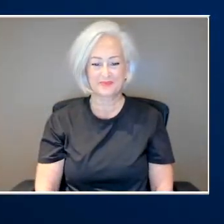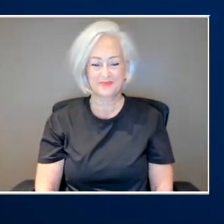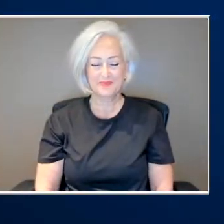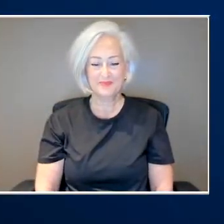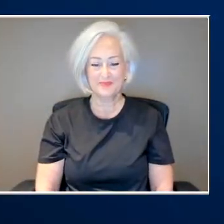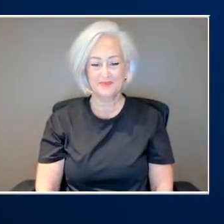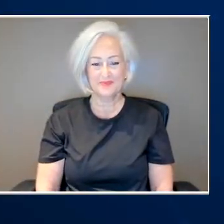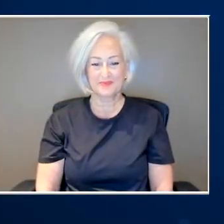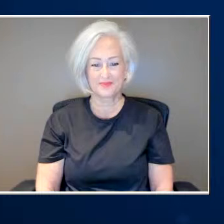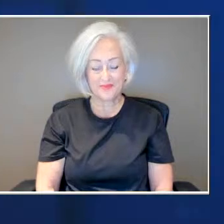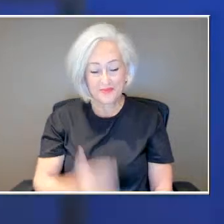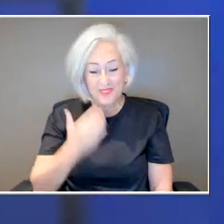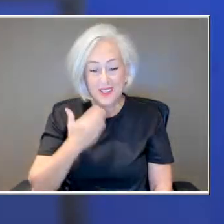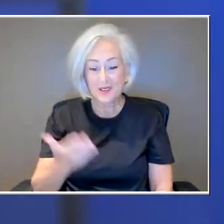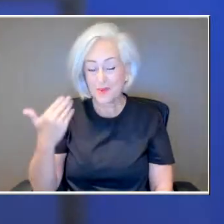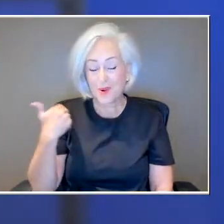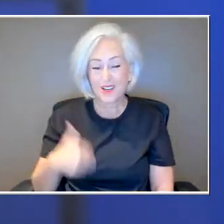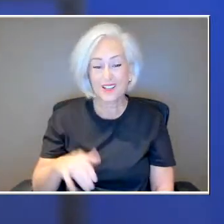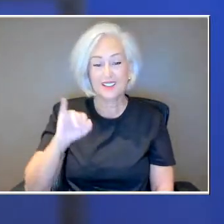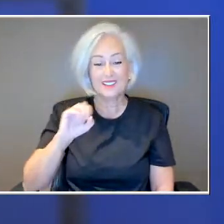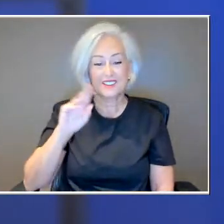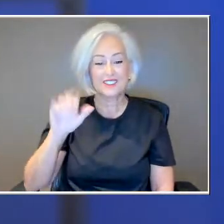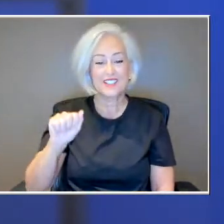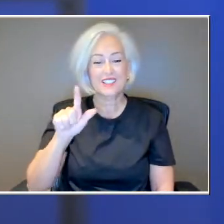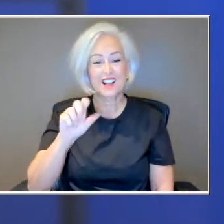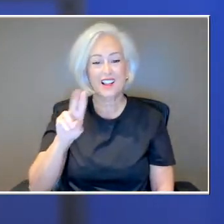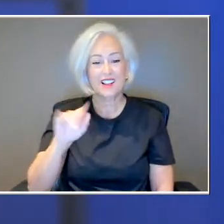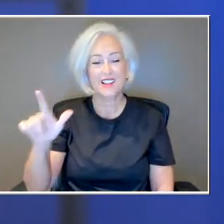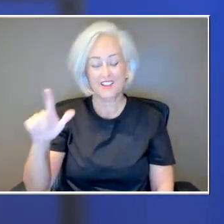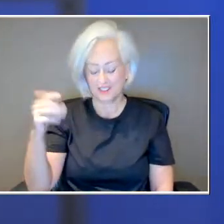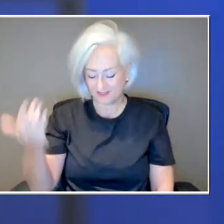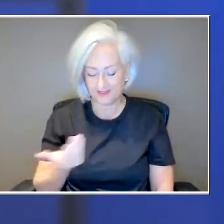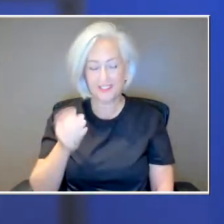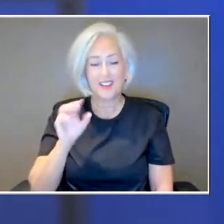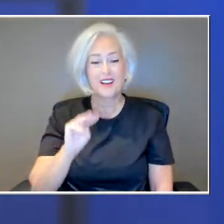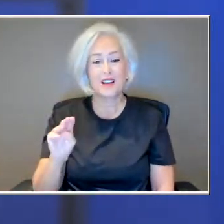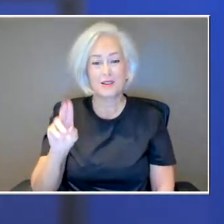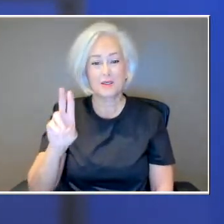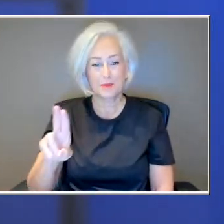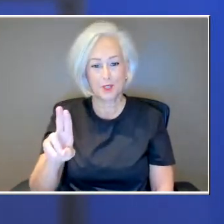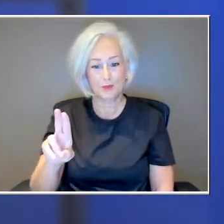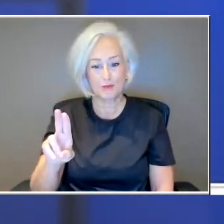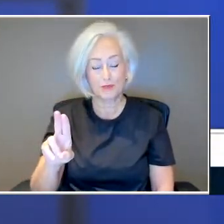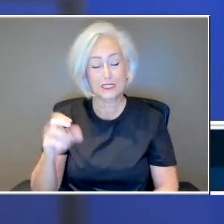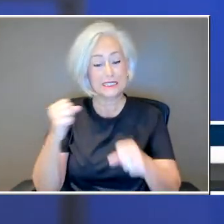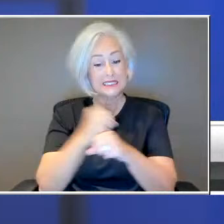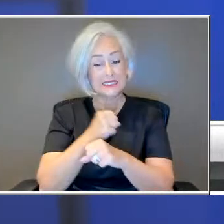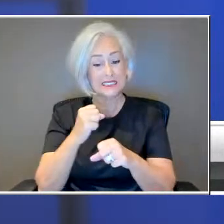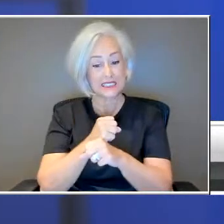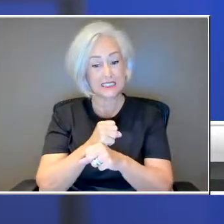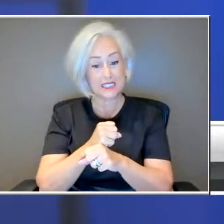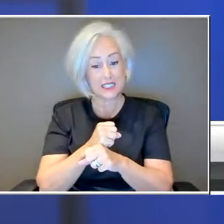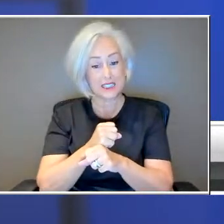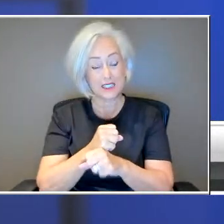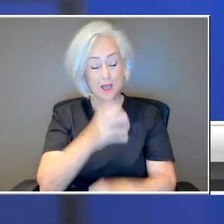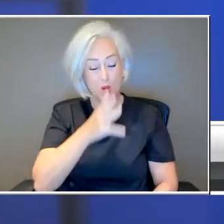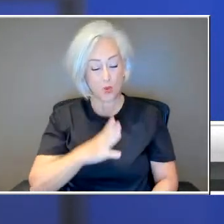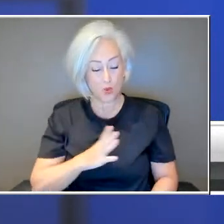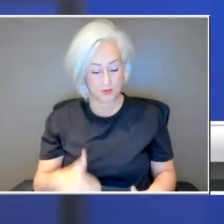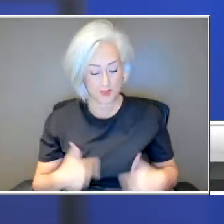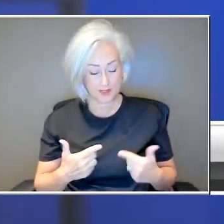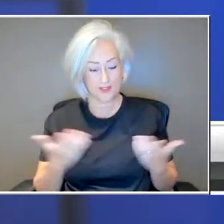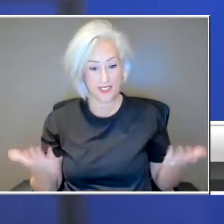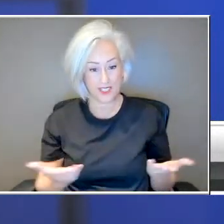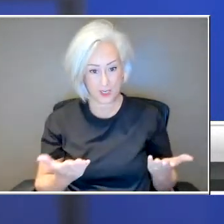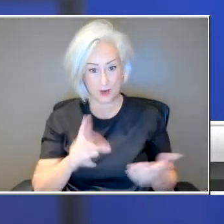Good morning, I'm Jessica Lovell, and welcome to the Morning Medical Update. Statistically, a woman living in the United States is diagnosed with breast cancer